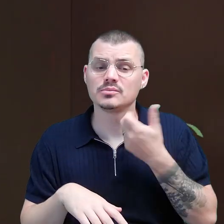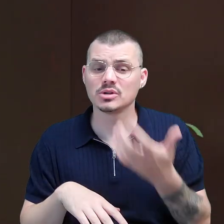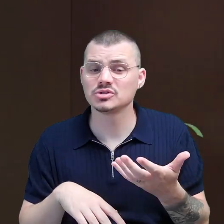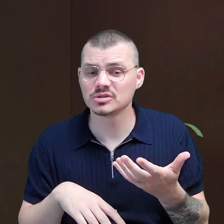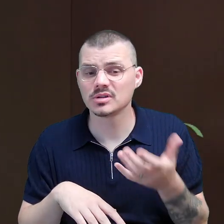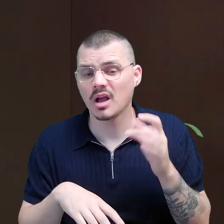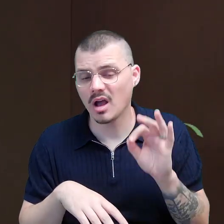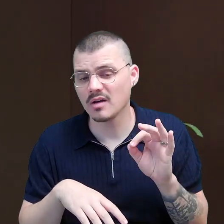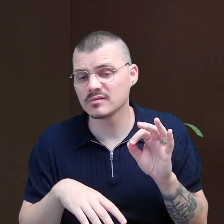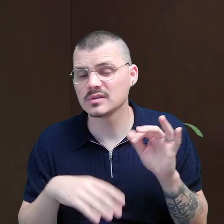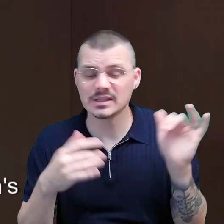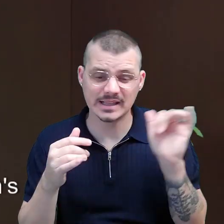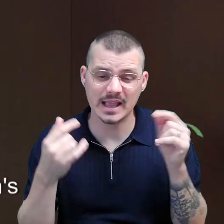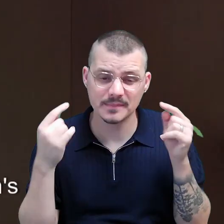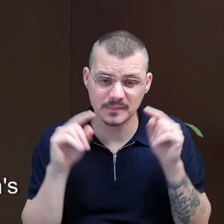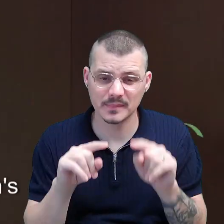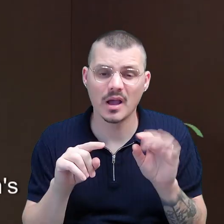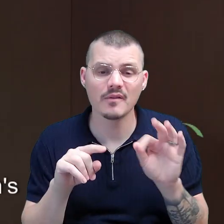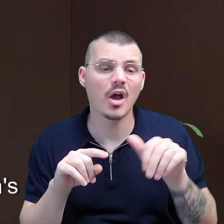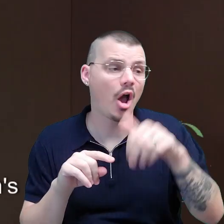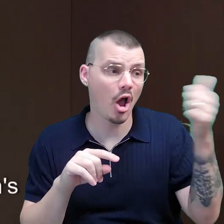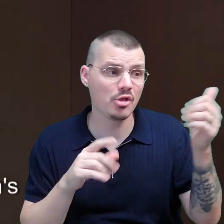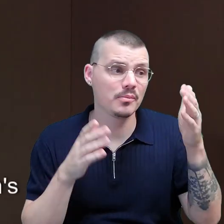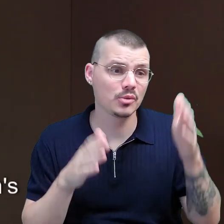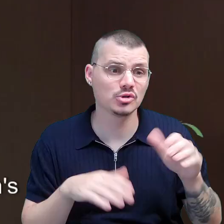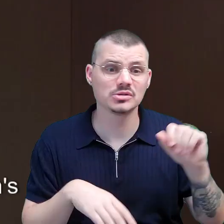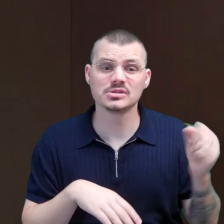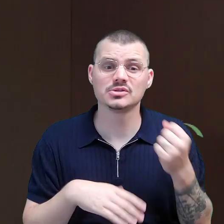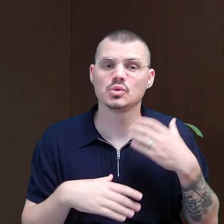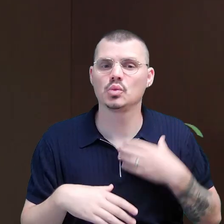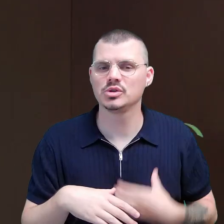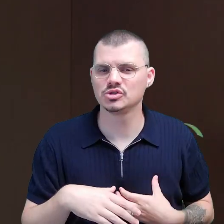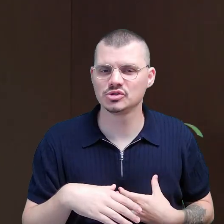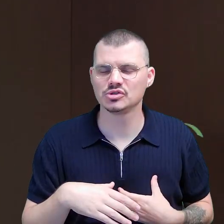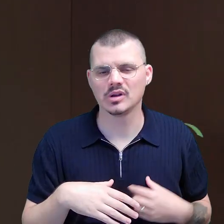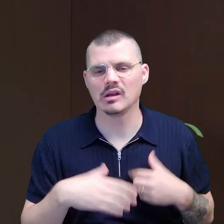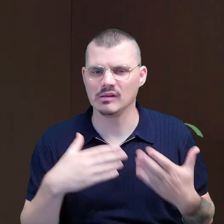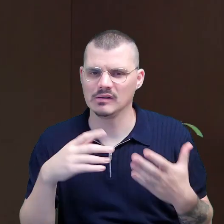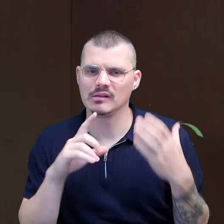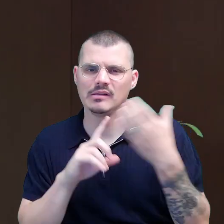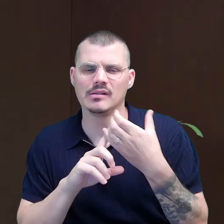Or an expression along the same lines of another person's wishes.